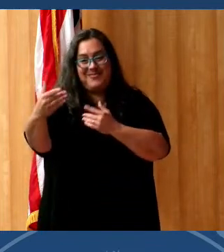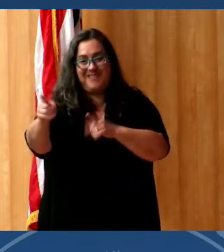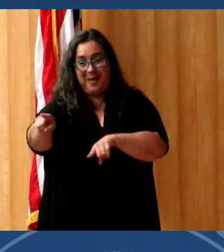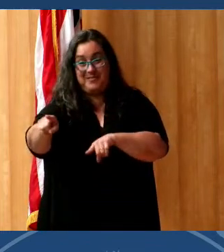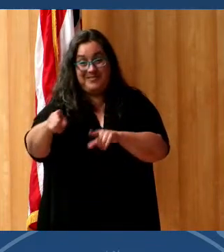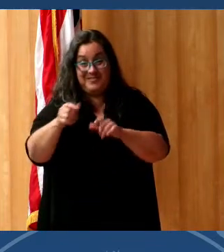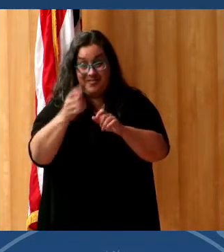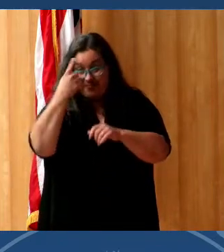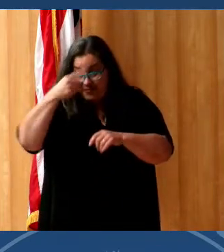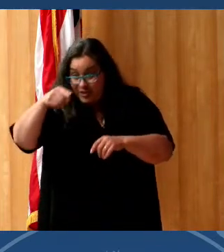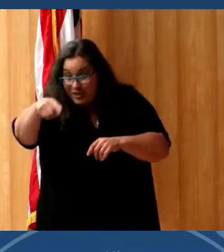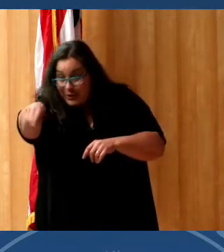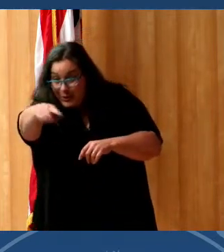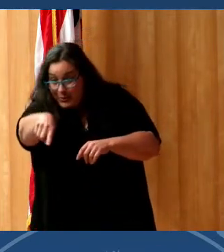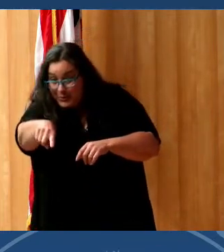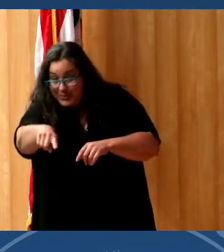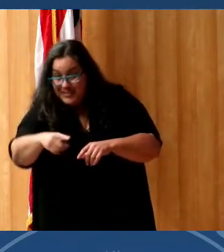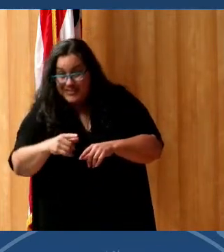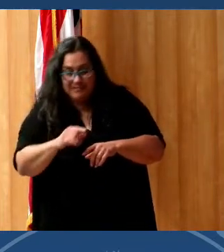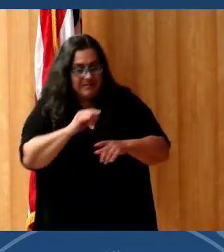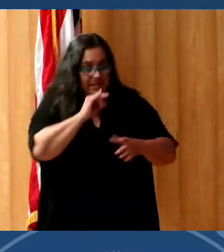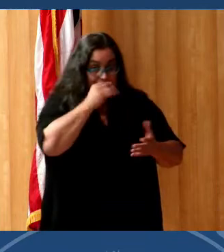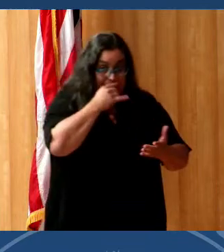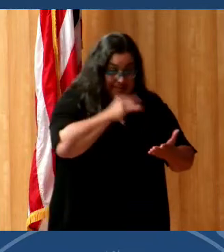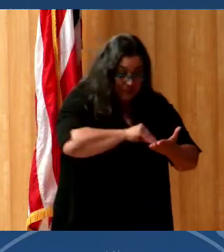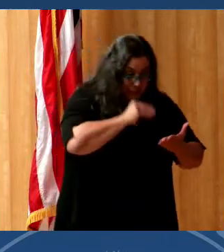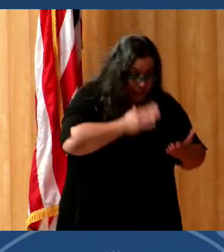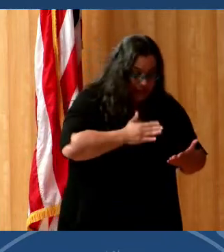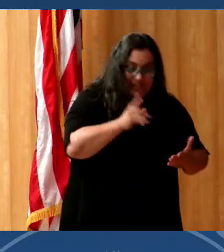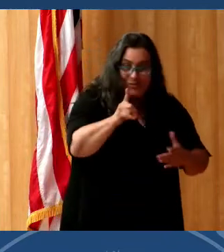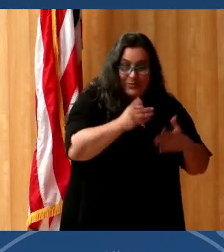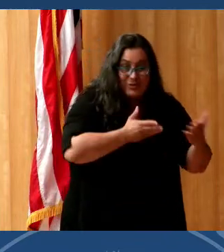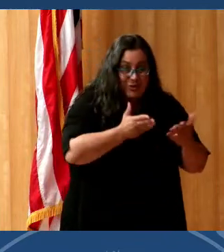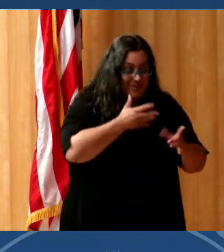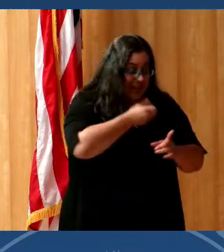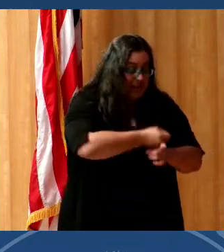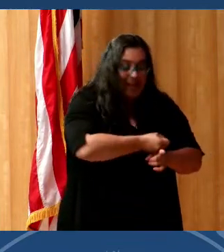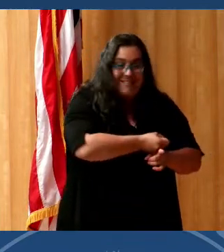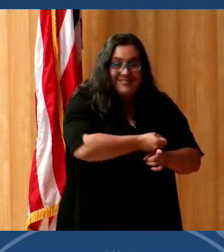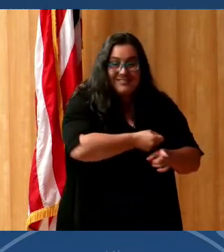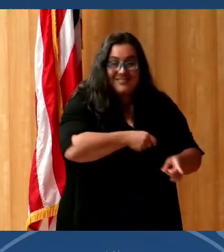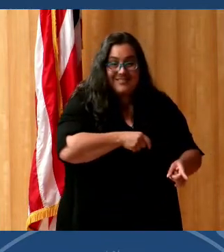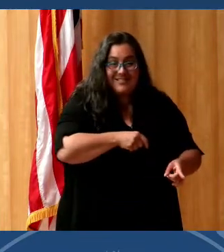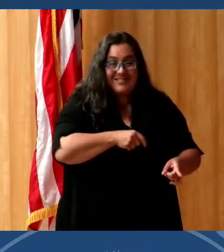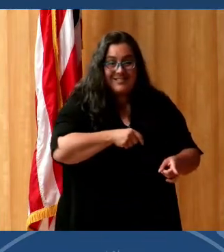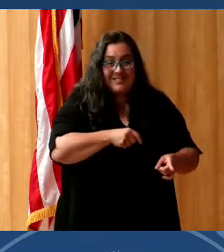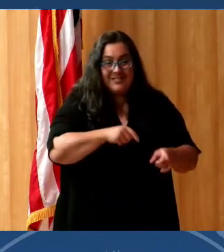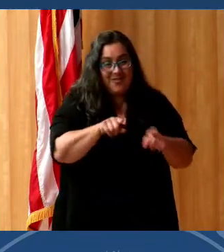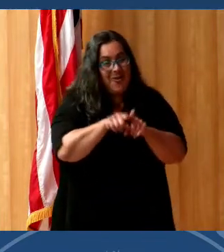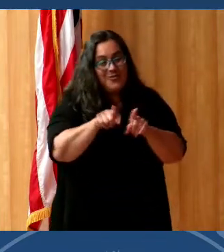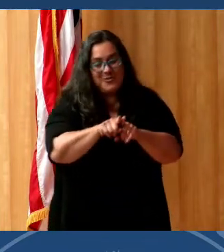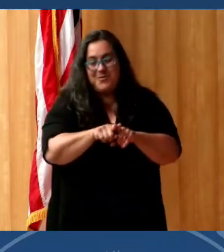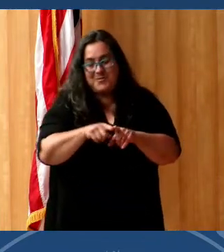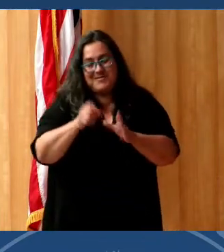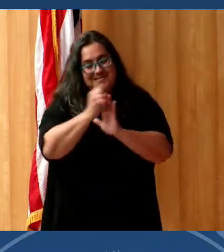both you, the kids that you're served and impacted and touched, right, and for our state